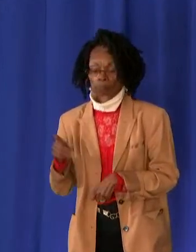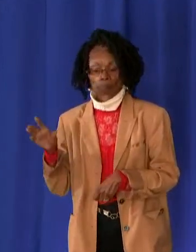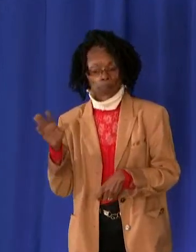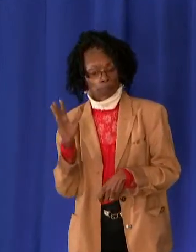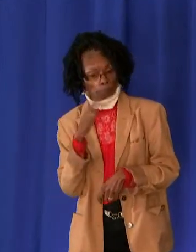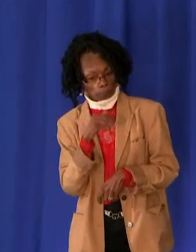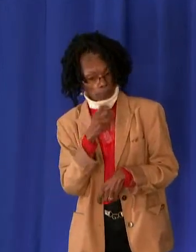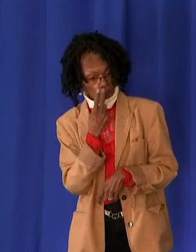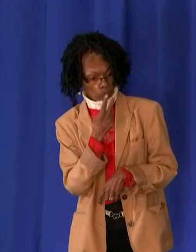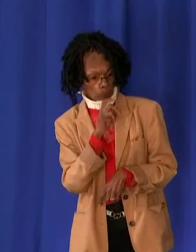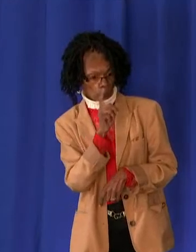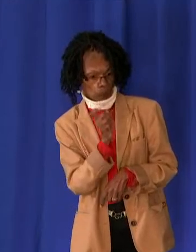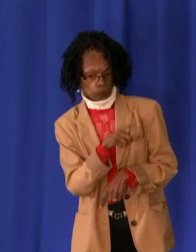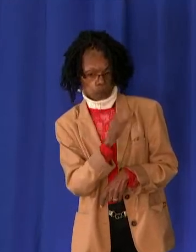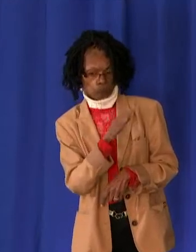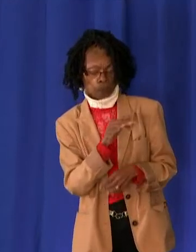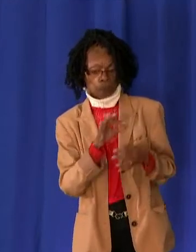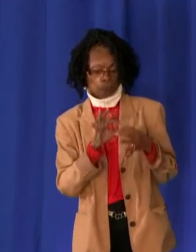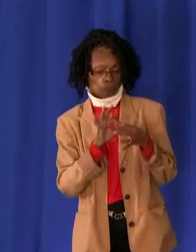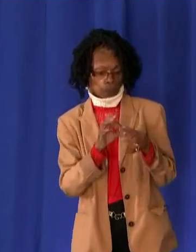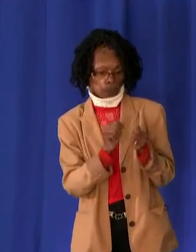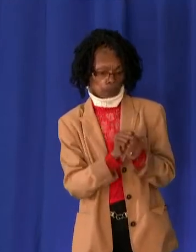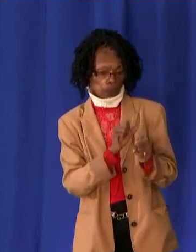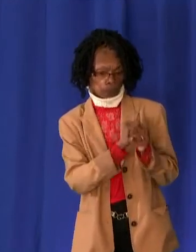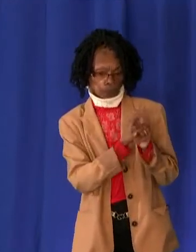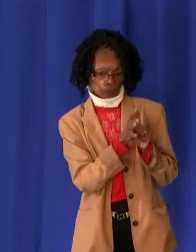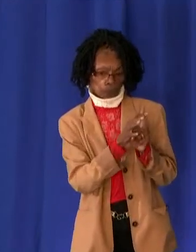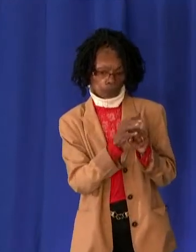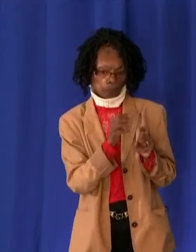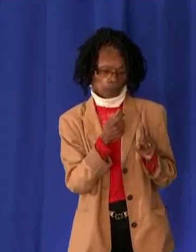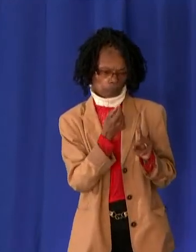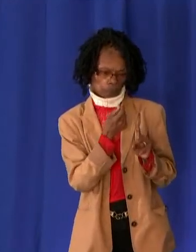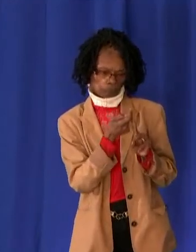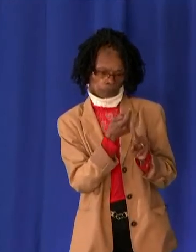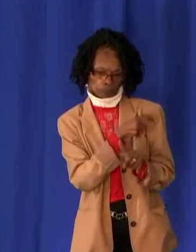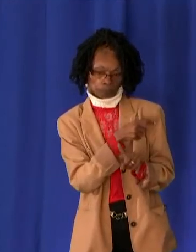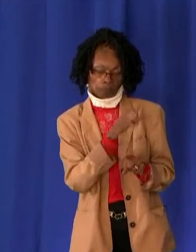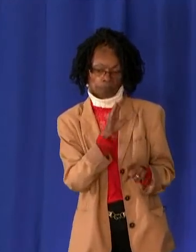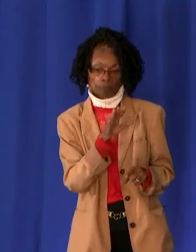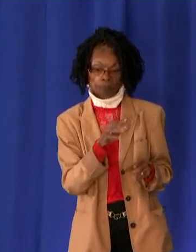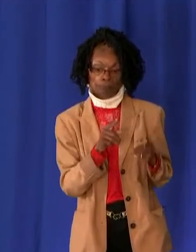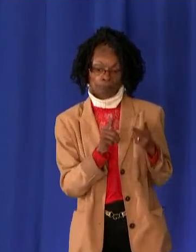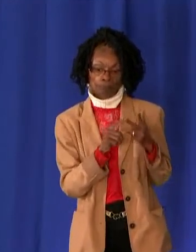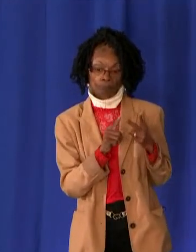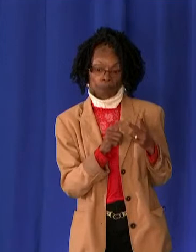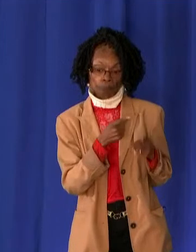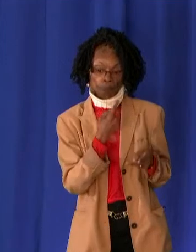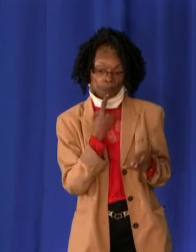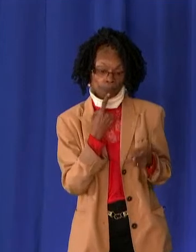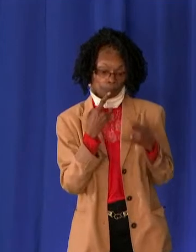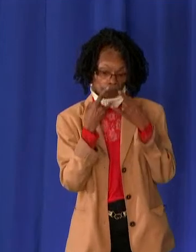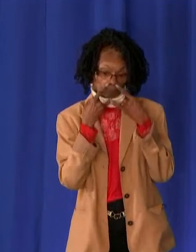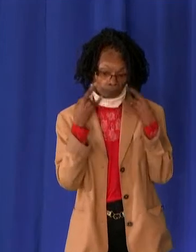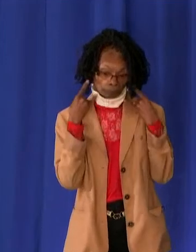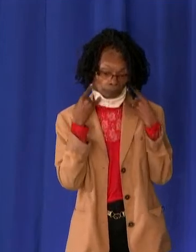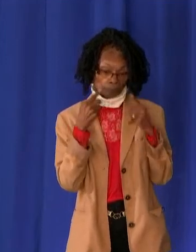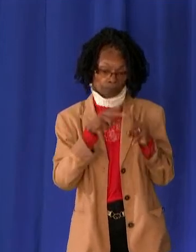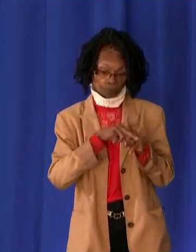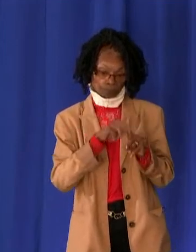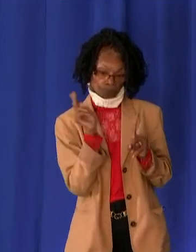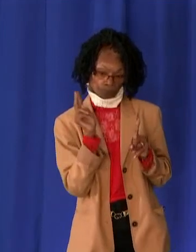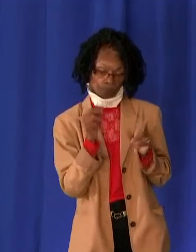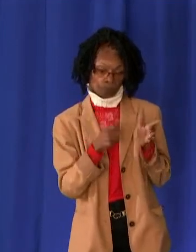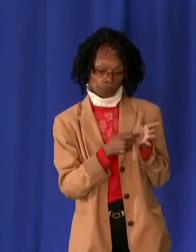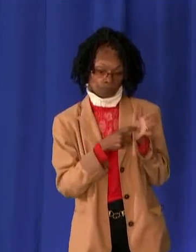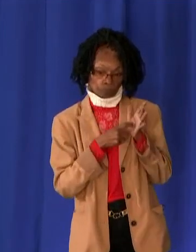Yes. Two questions, Mayor. First, COVID-related, second off-topic. As you announced that you're lifting mask mandates, how